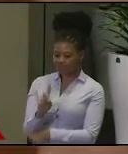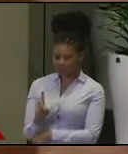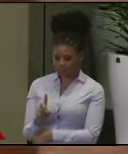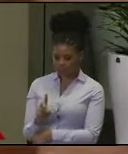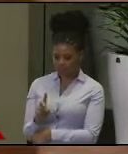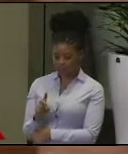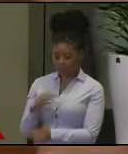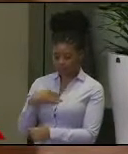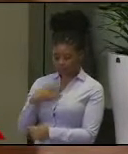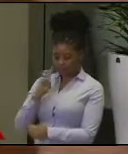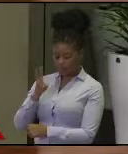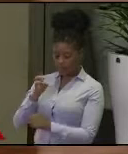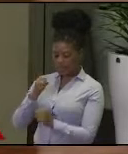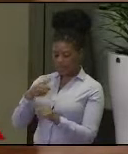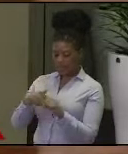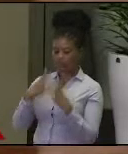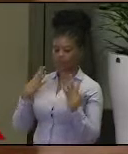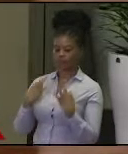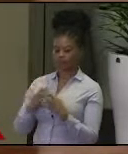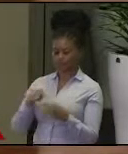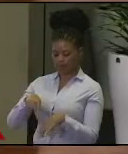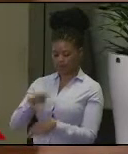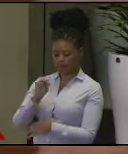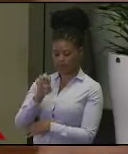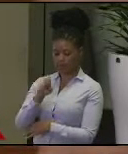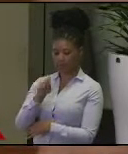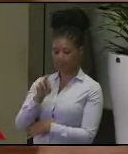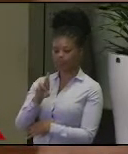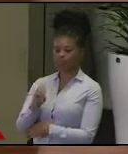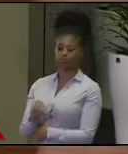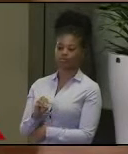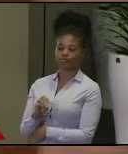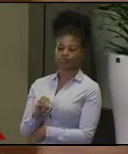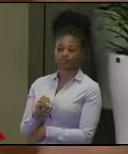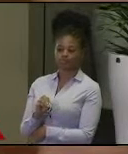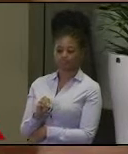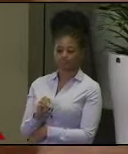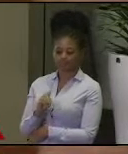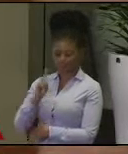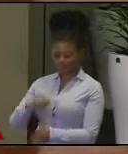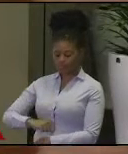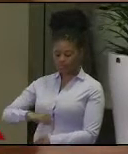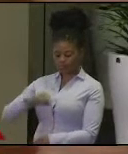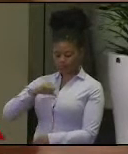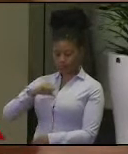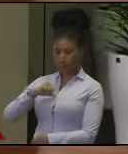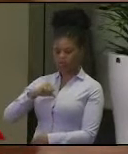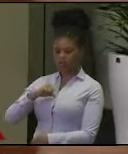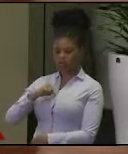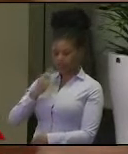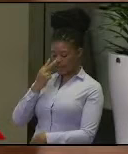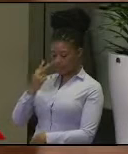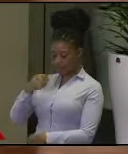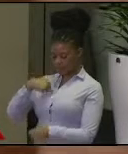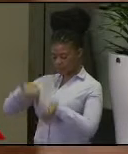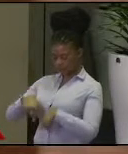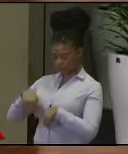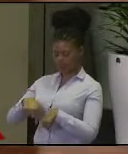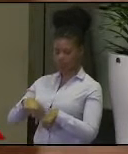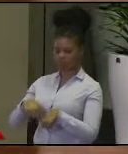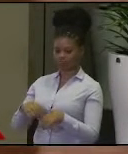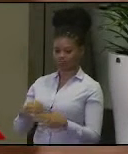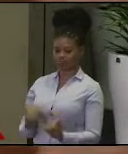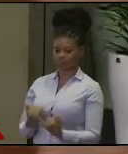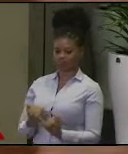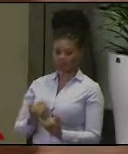be the executive mayor of this metro, would have been so proud to see me here today standing. Thank